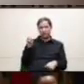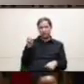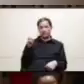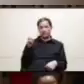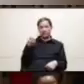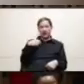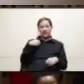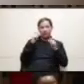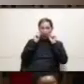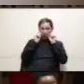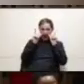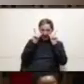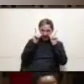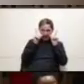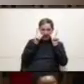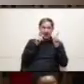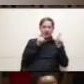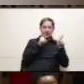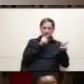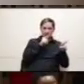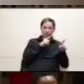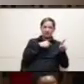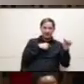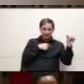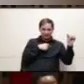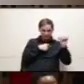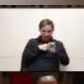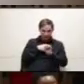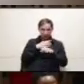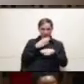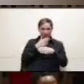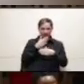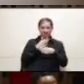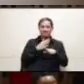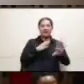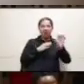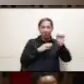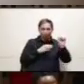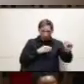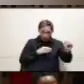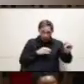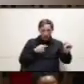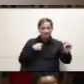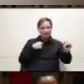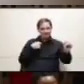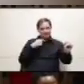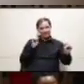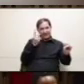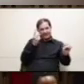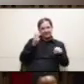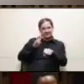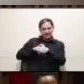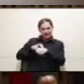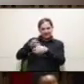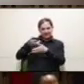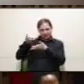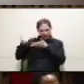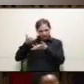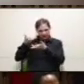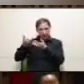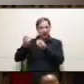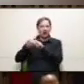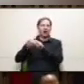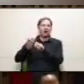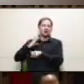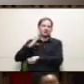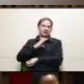I'm aware that you must come back to work, but let me take the matter to council. And then the letter, he